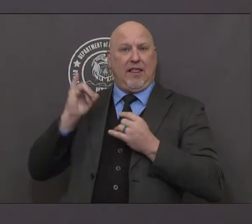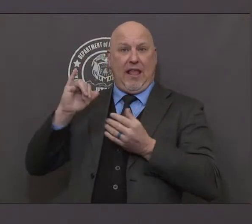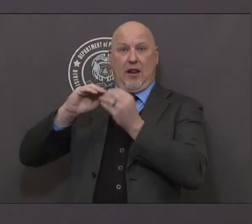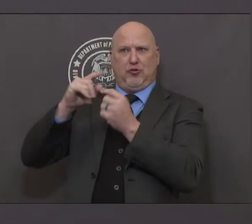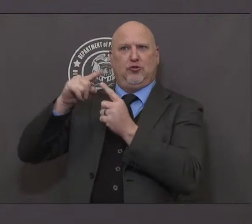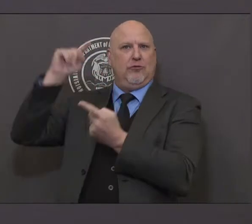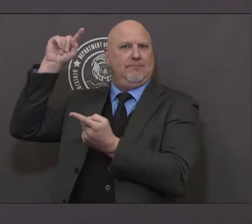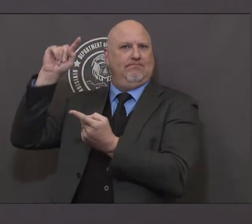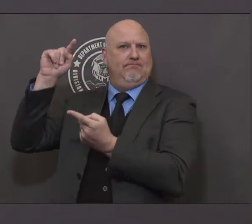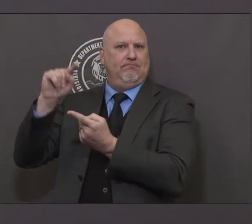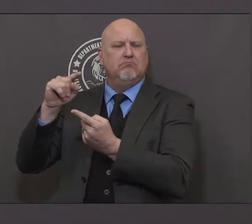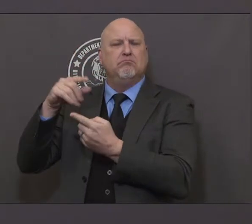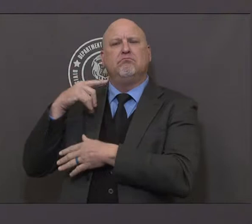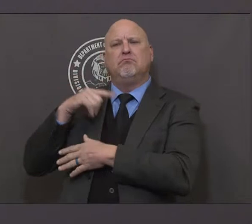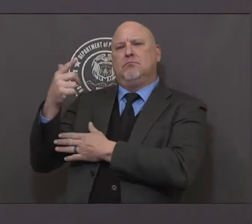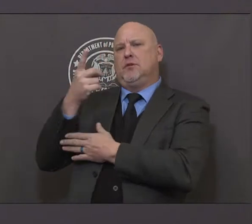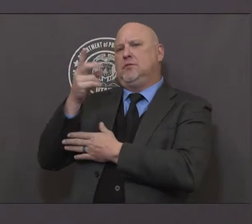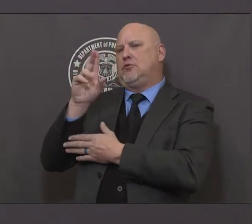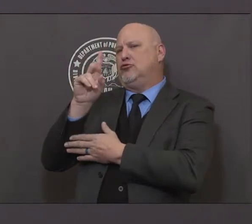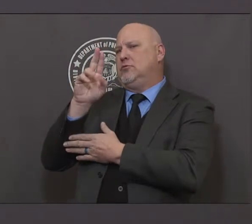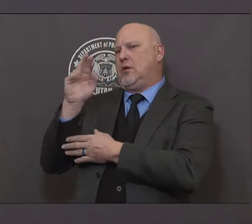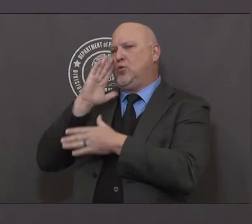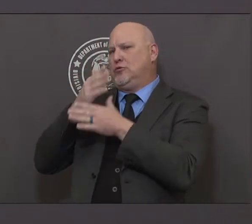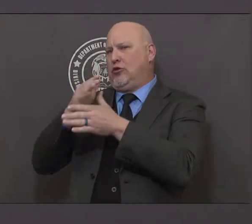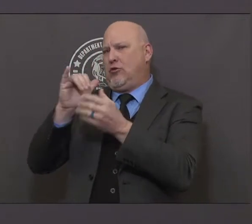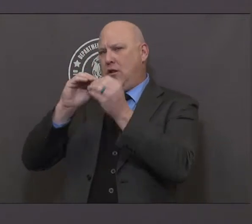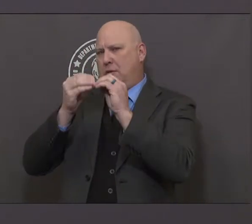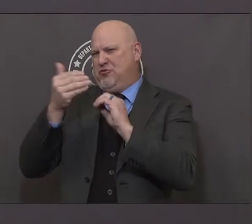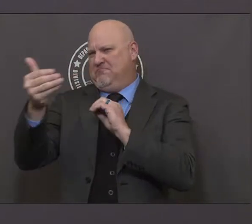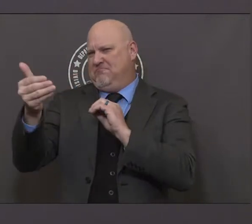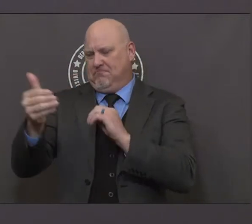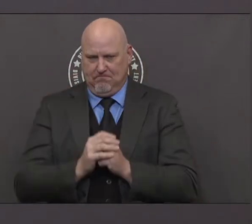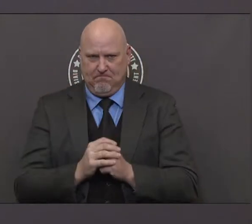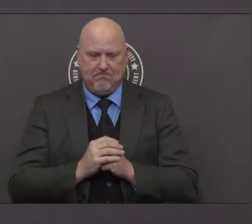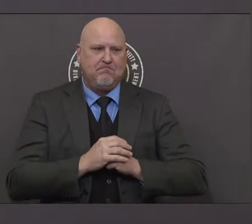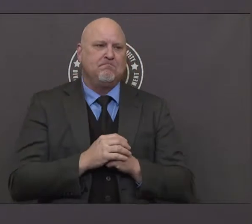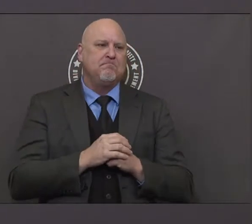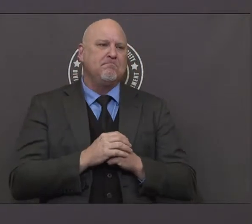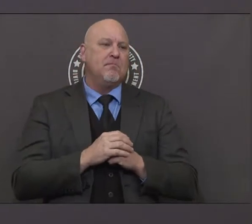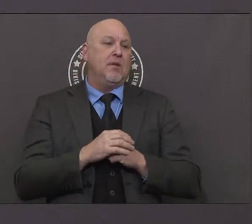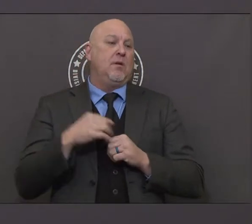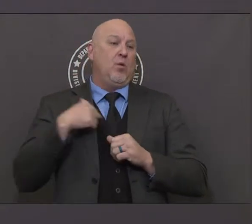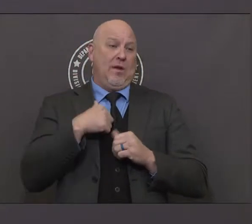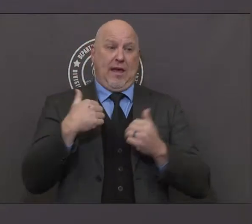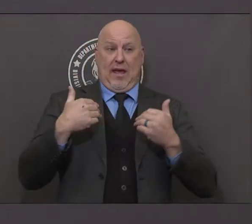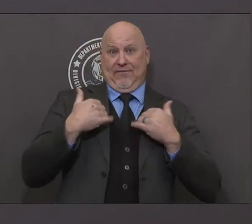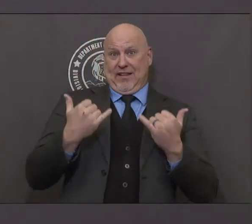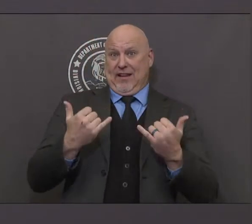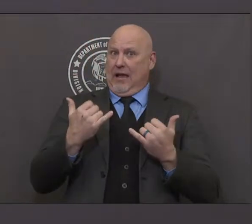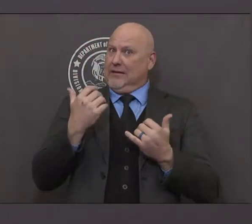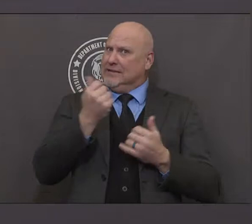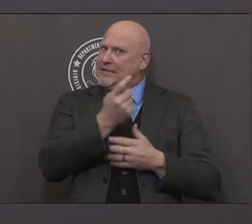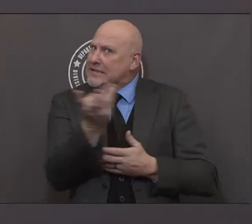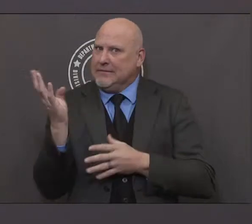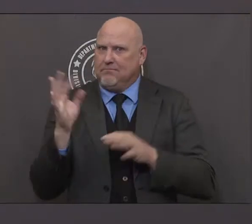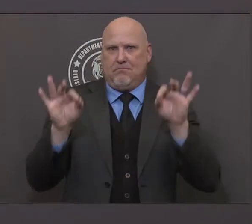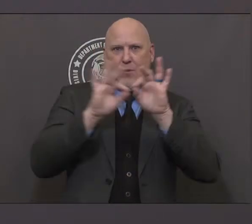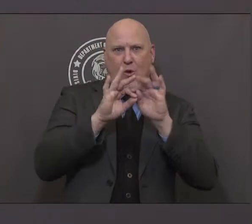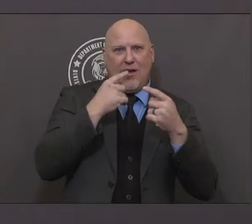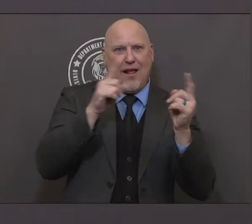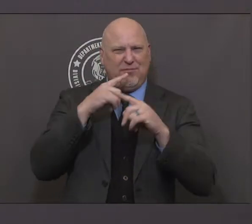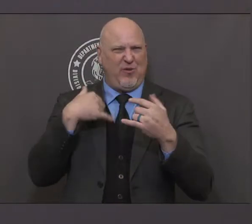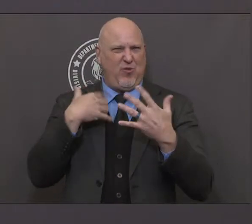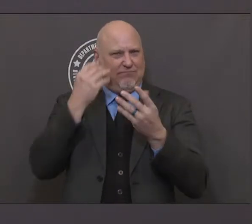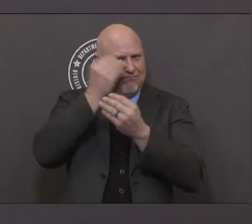be patient. Please pay close attention because we have several announcements that we want to make. So first of all, we